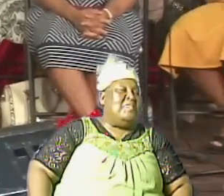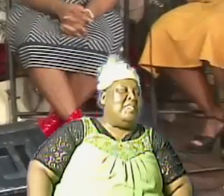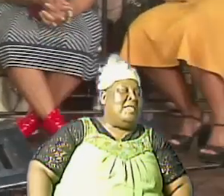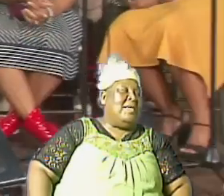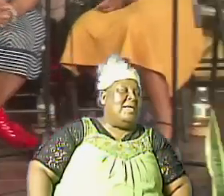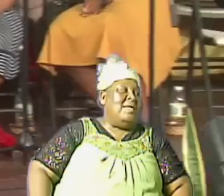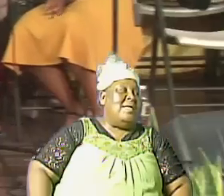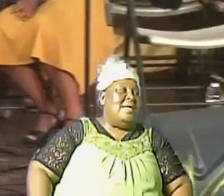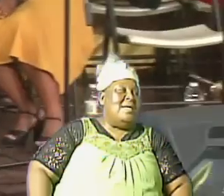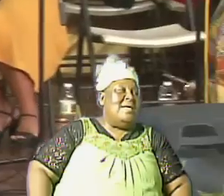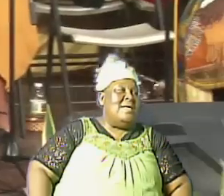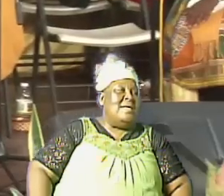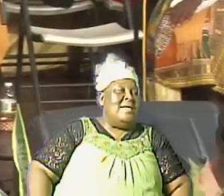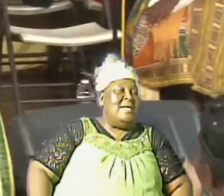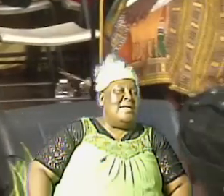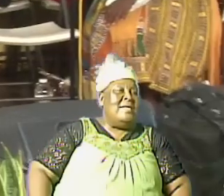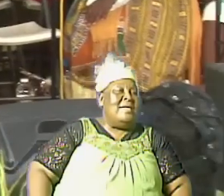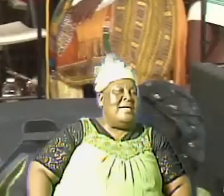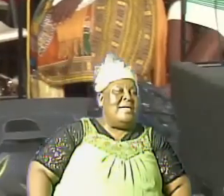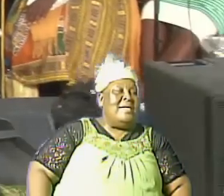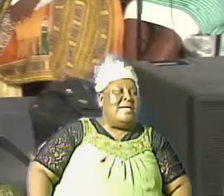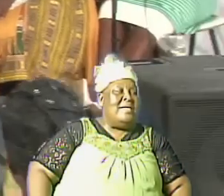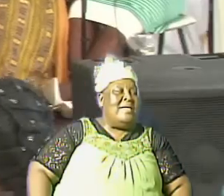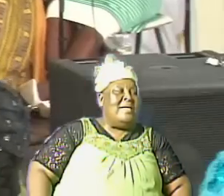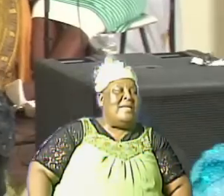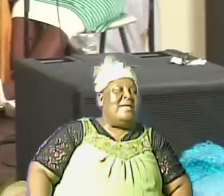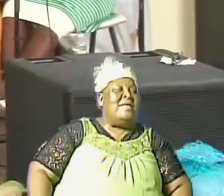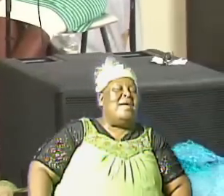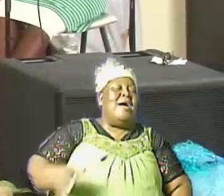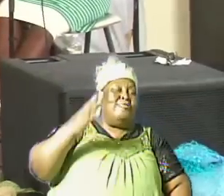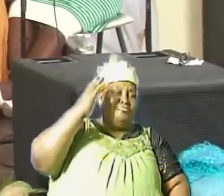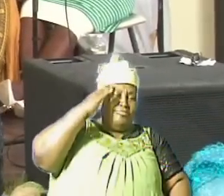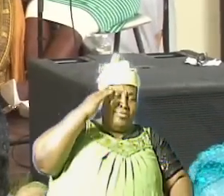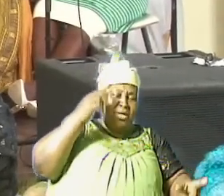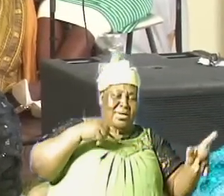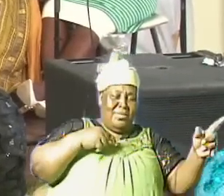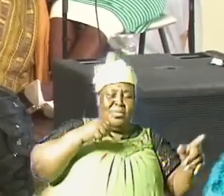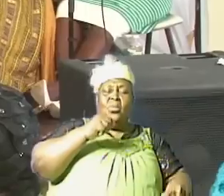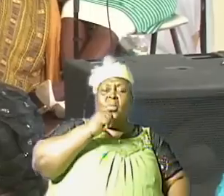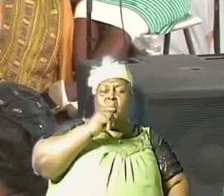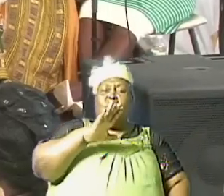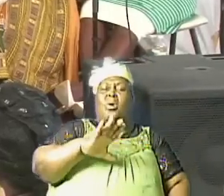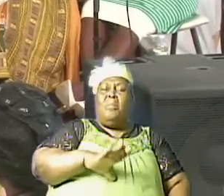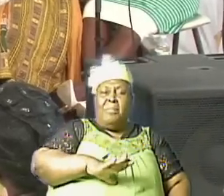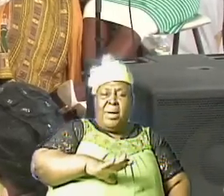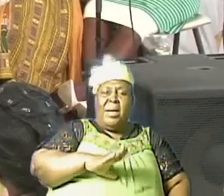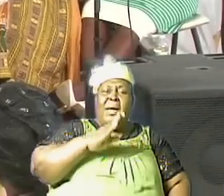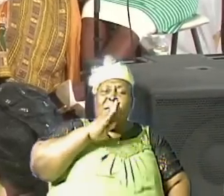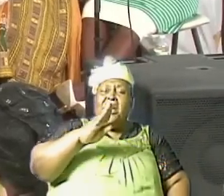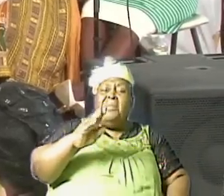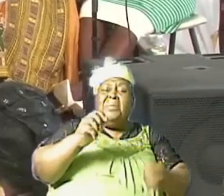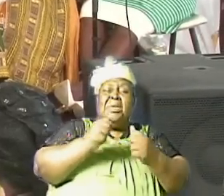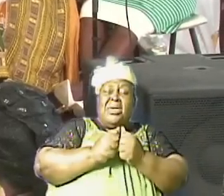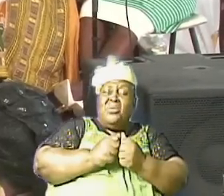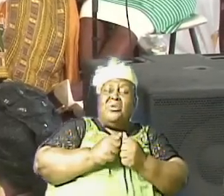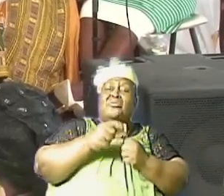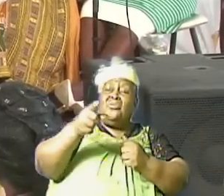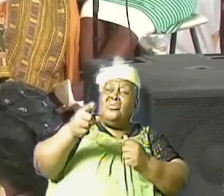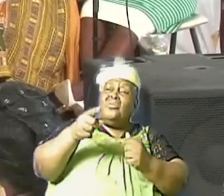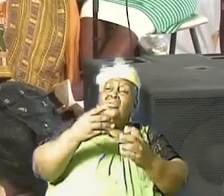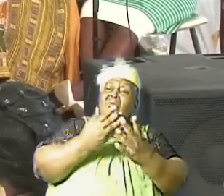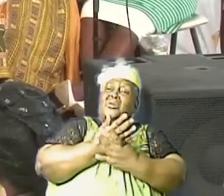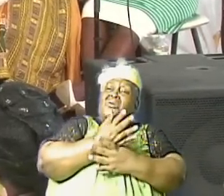Hallelujah. God just helped somebody. Let me tell you, I know this. A woman that will be with you through the